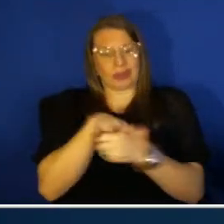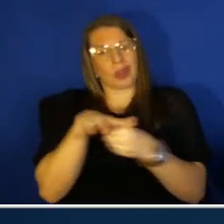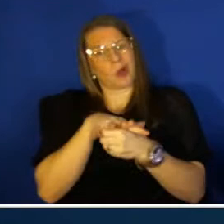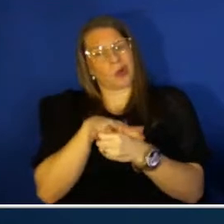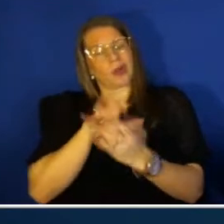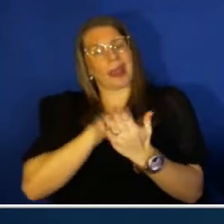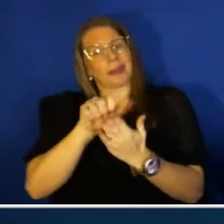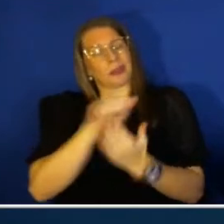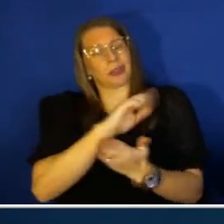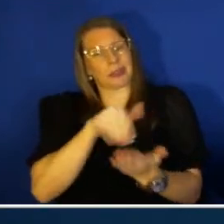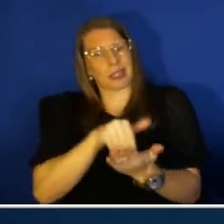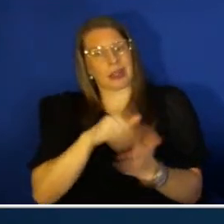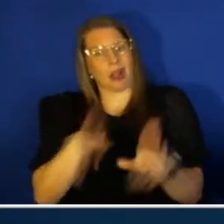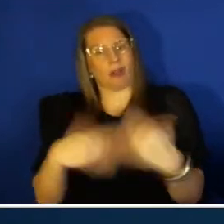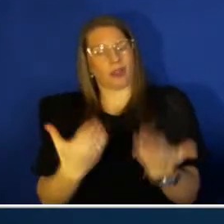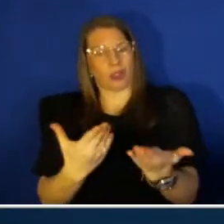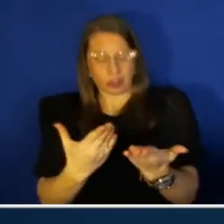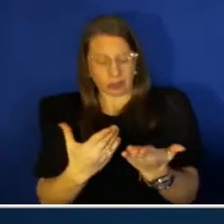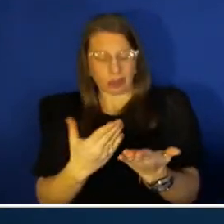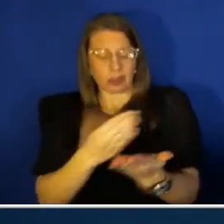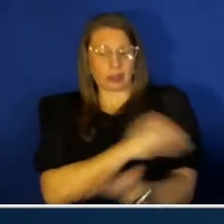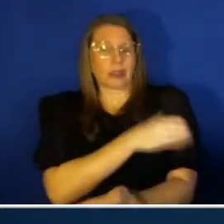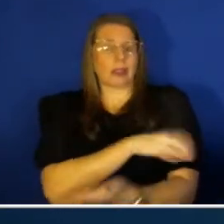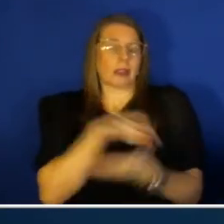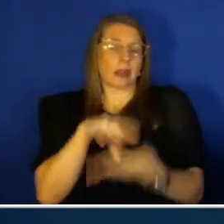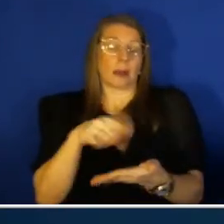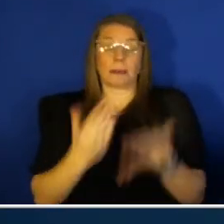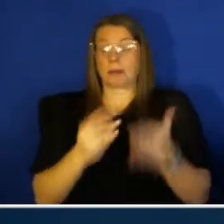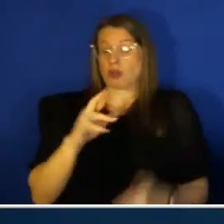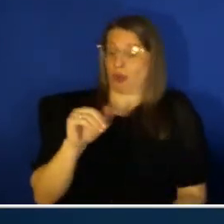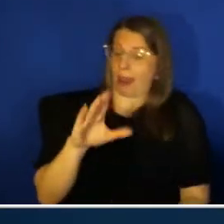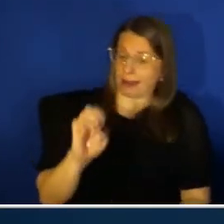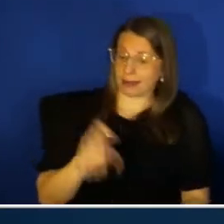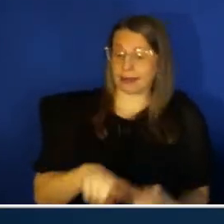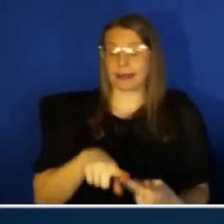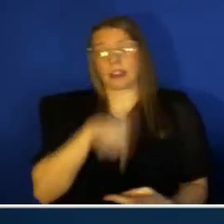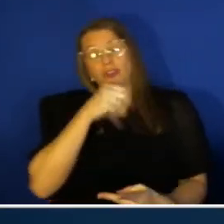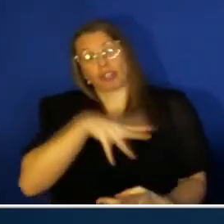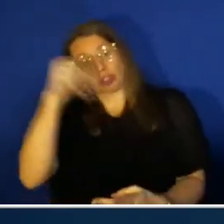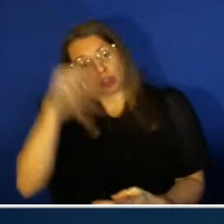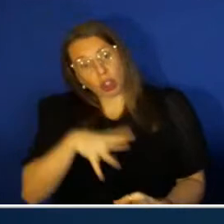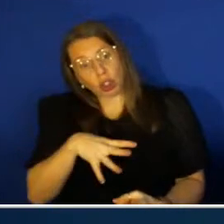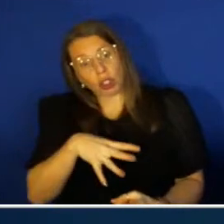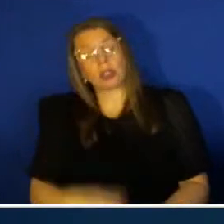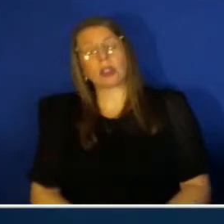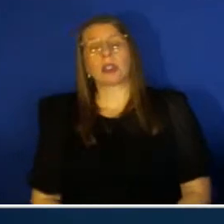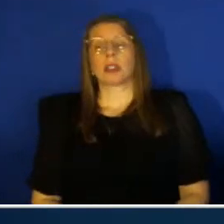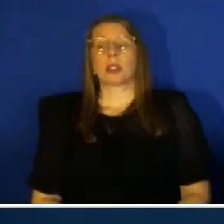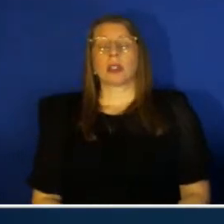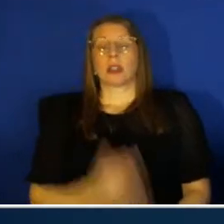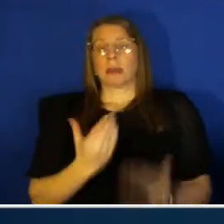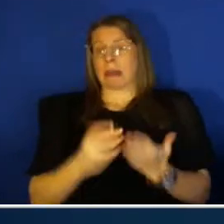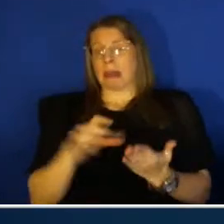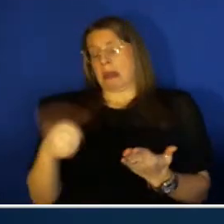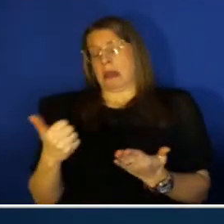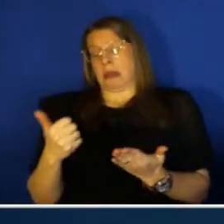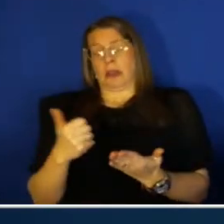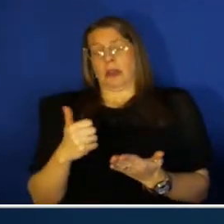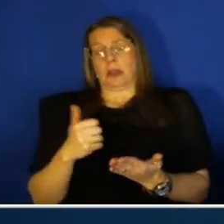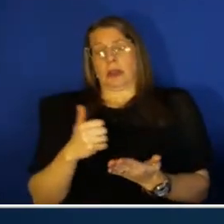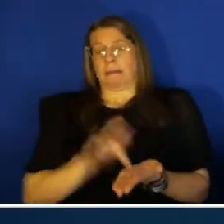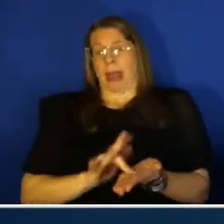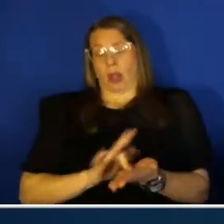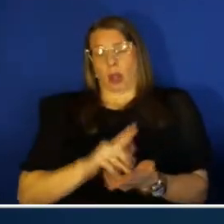offers clinical trials. It could mean race. It could mean gender. It could also mean that you have some other medical problems. Maybe you have